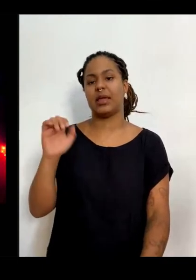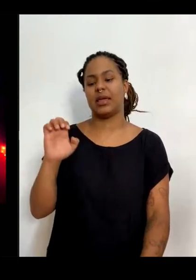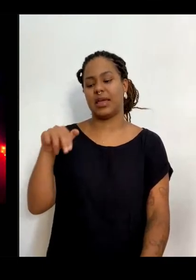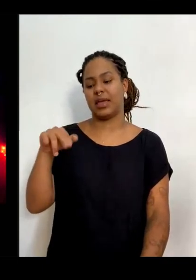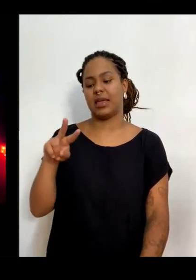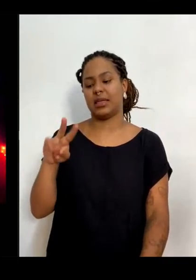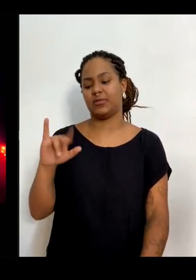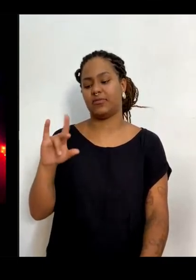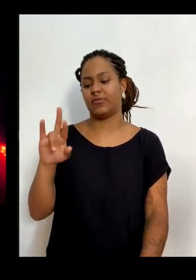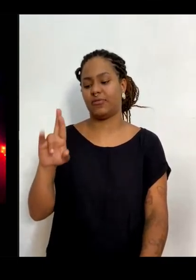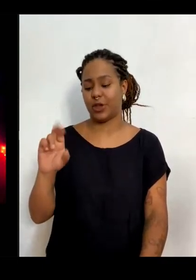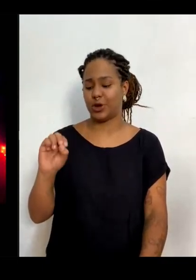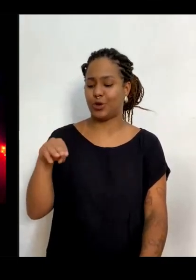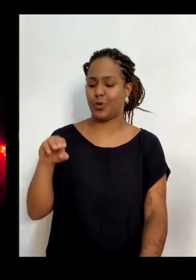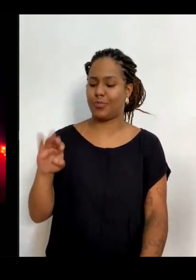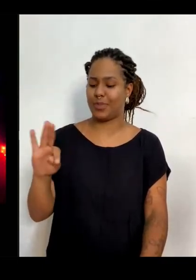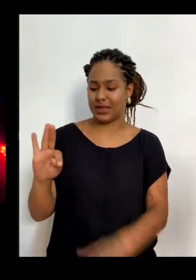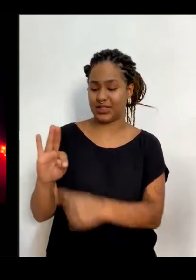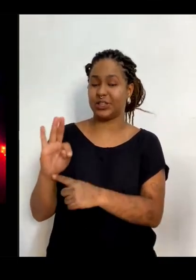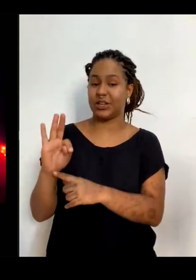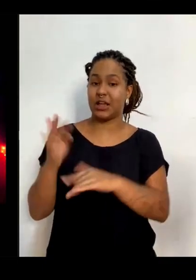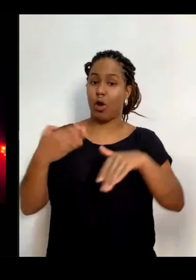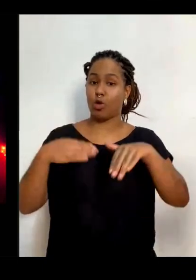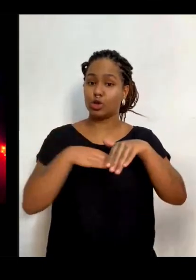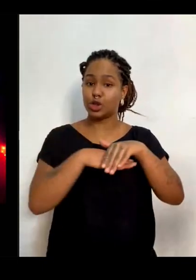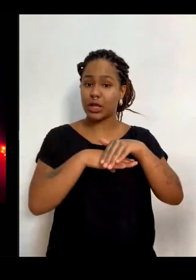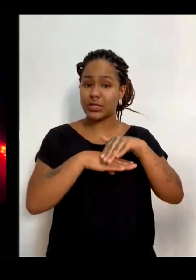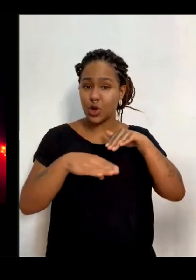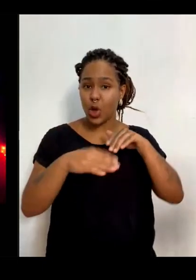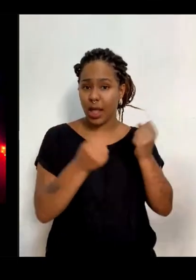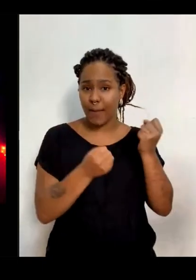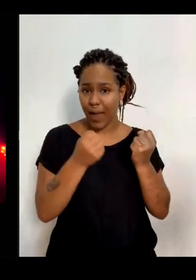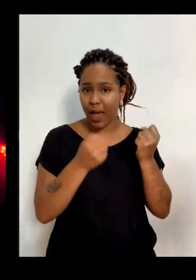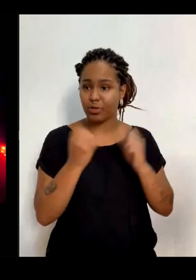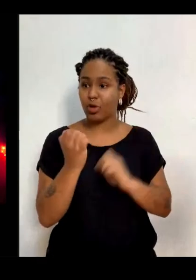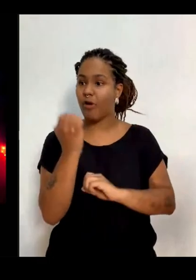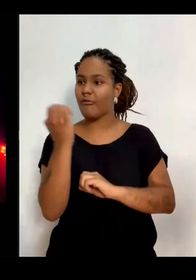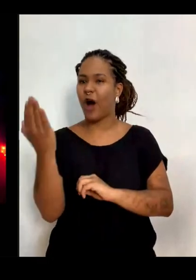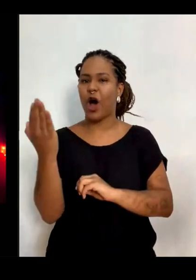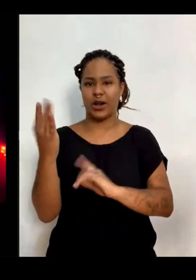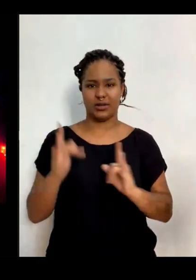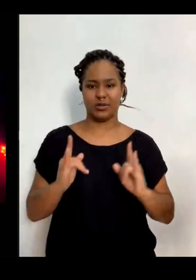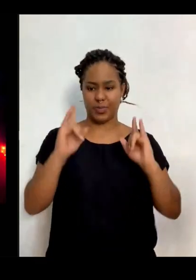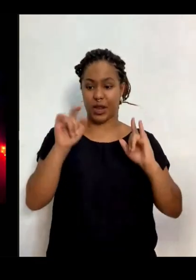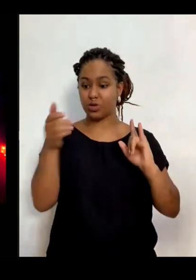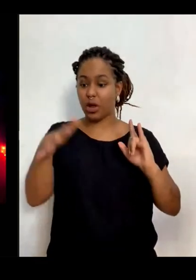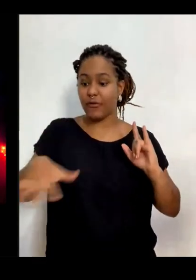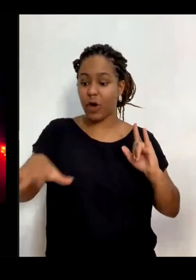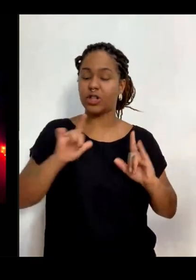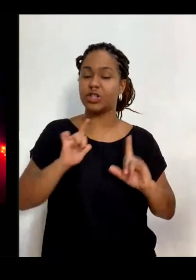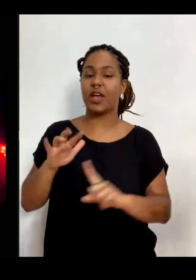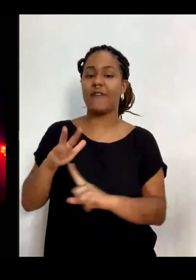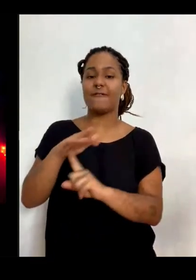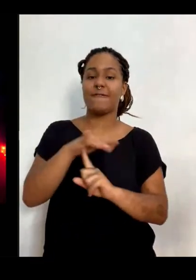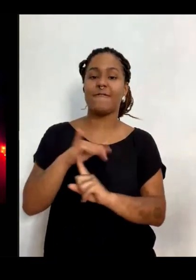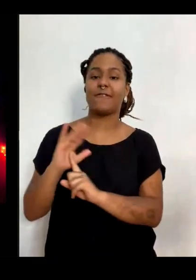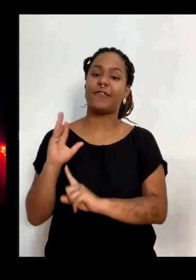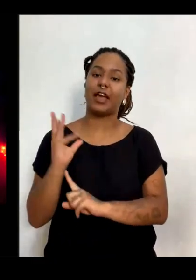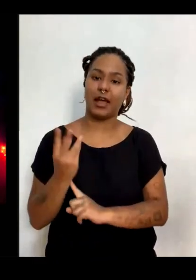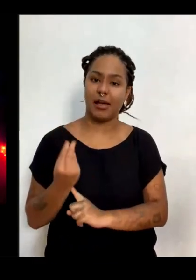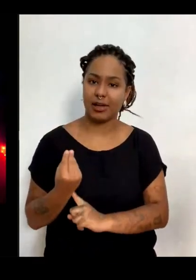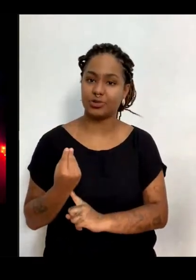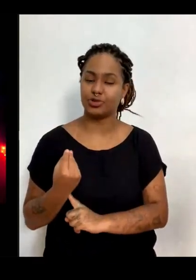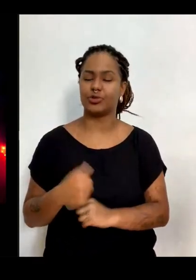fair was being held much of the shakurin of the people inside in terms of the booths